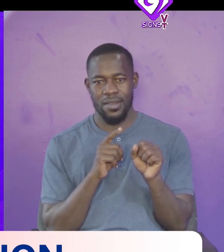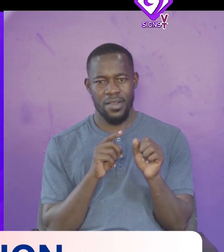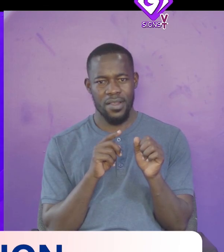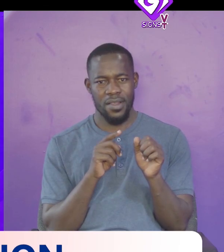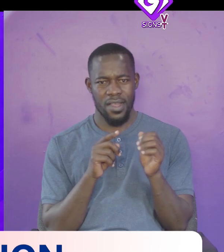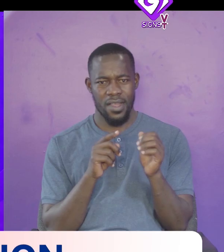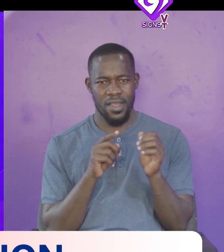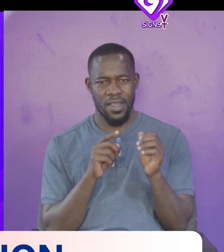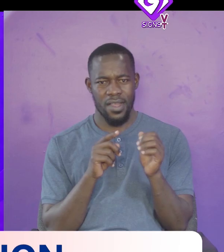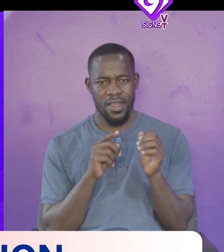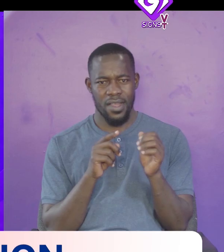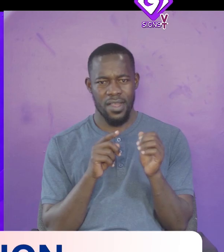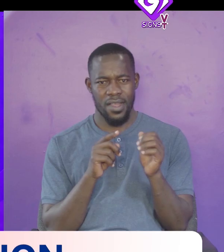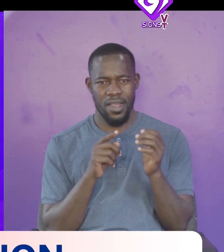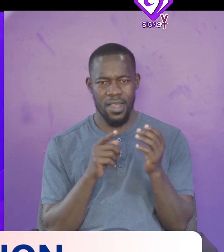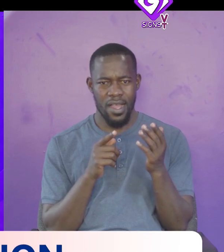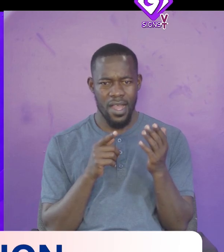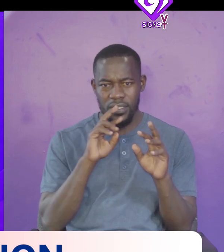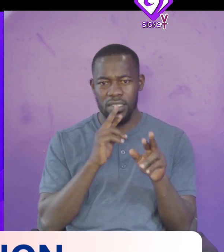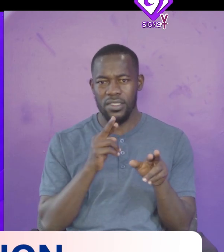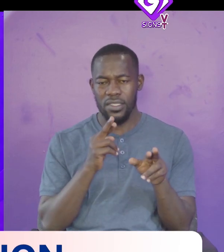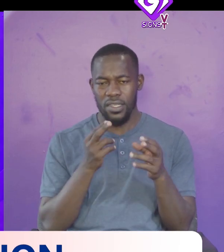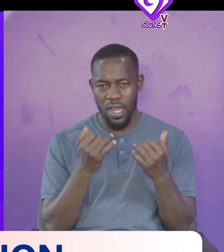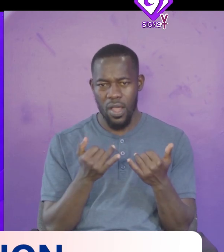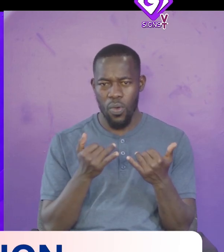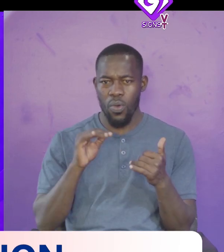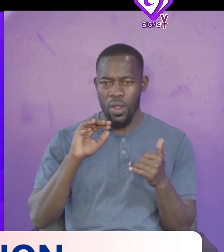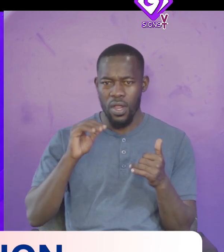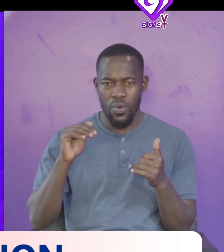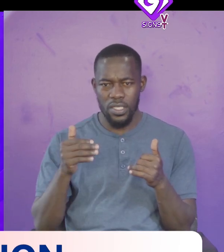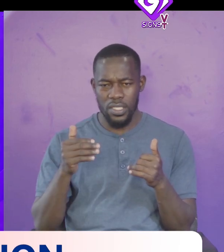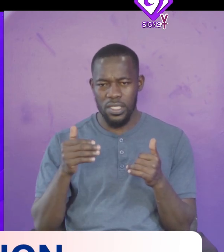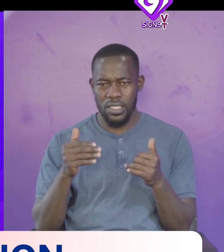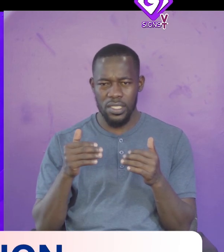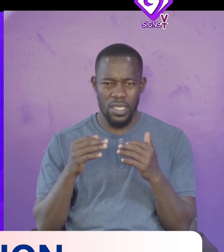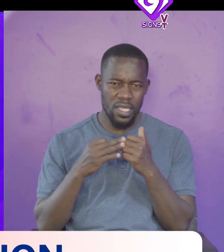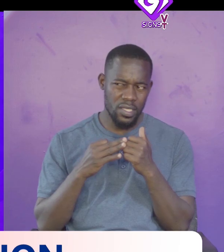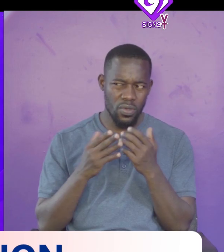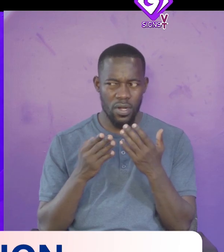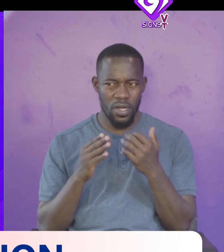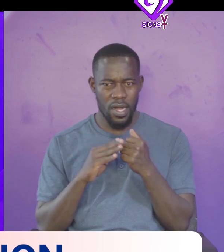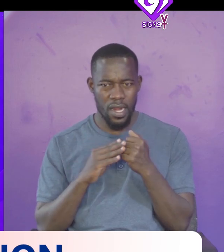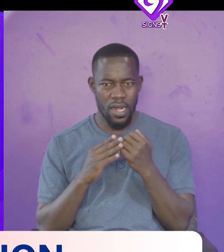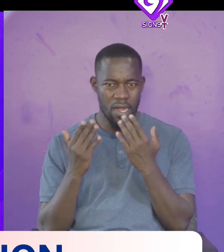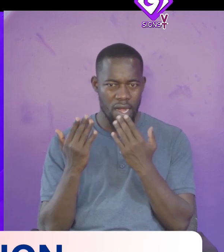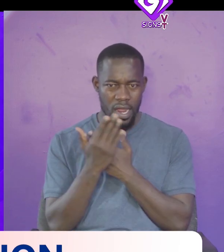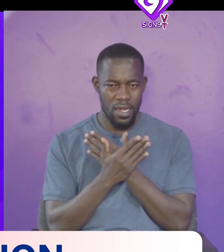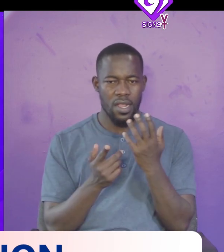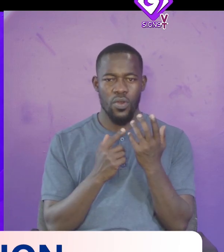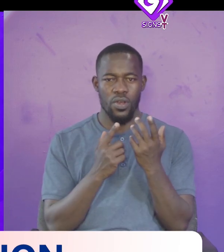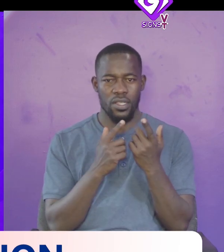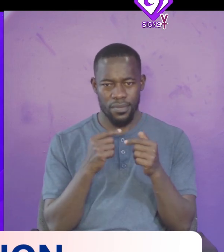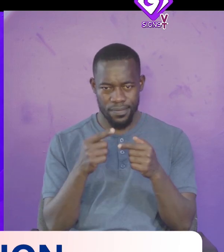know counting is going on. Right now it's about 8, 9 at night. So counting should be going on in